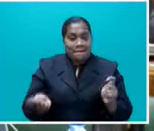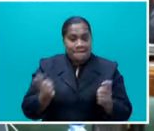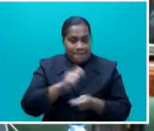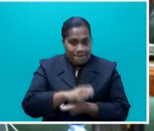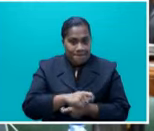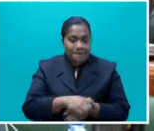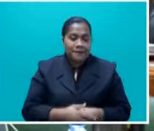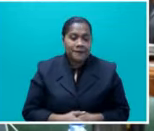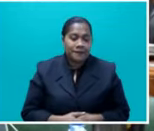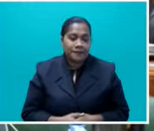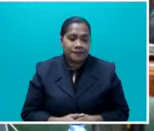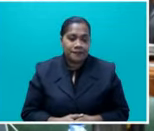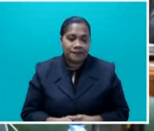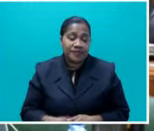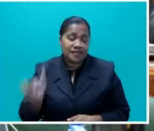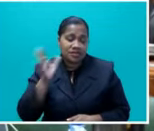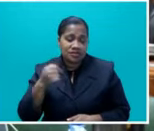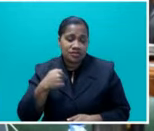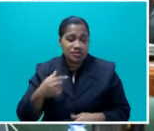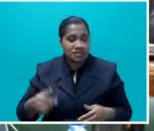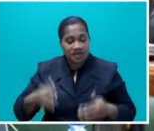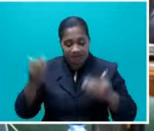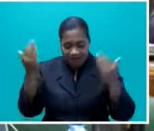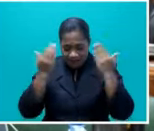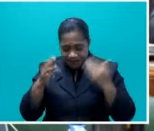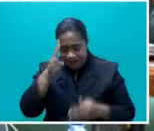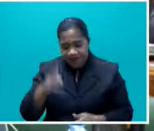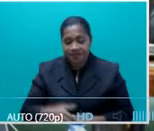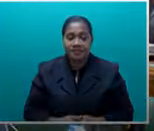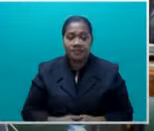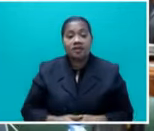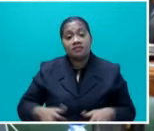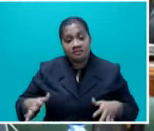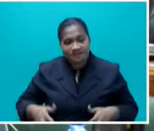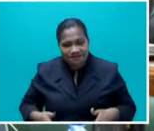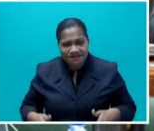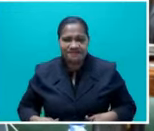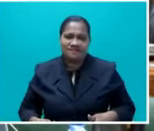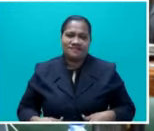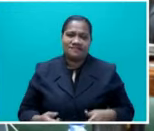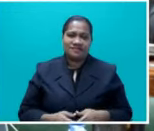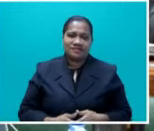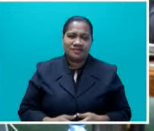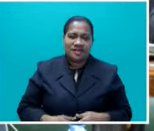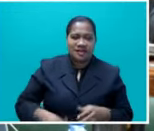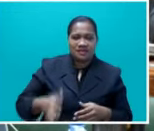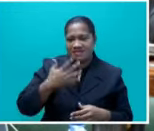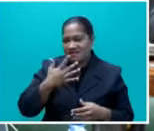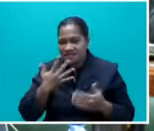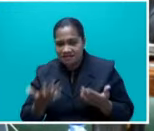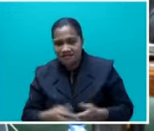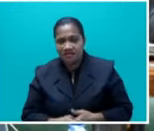to this, Madam Speaker, complaints, sarcasm, sneering, petty, and